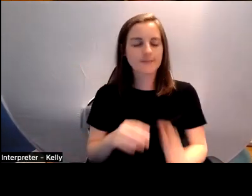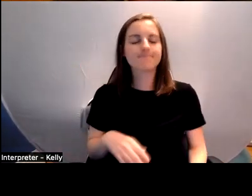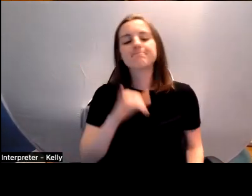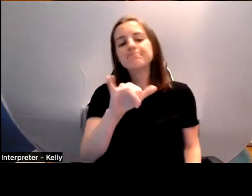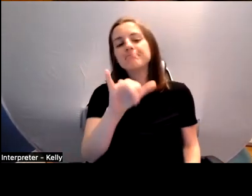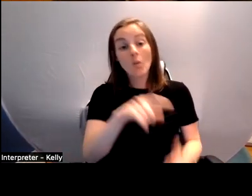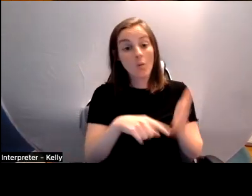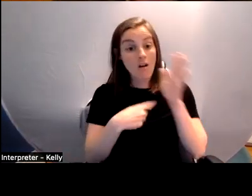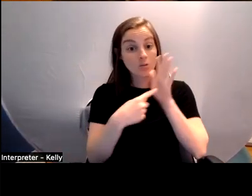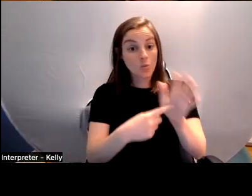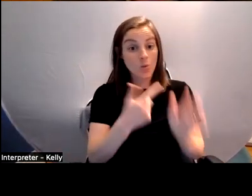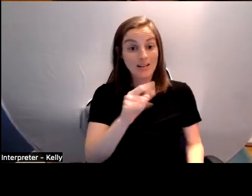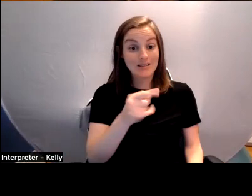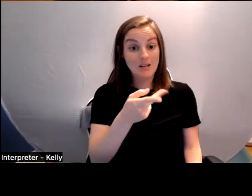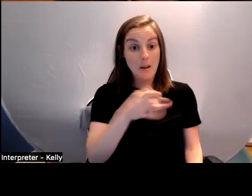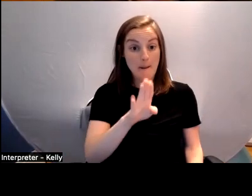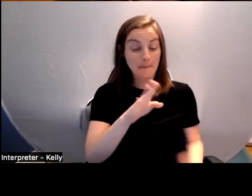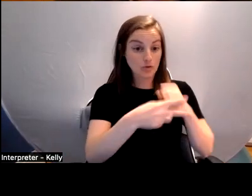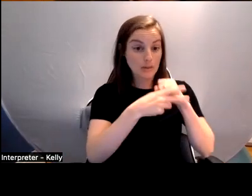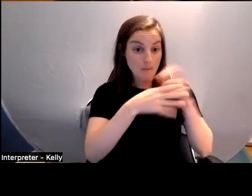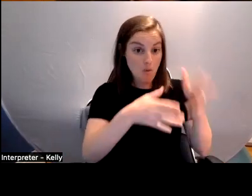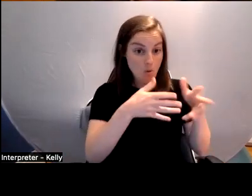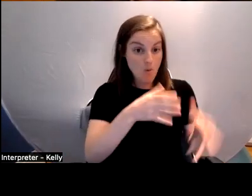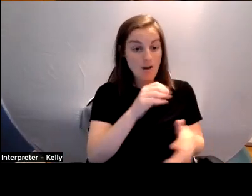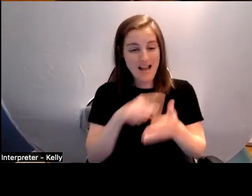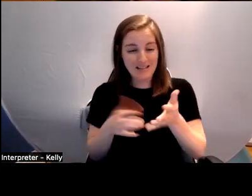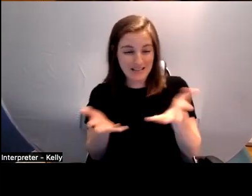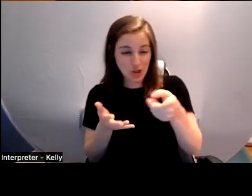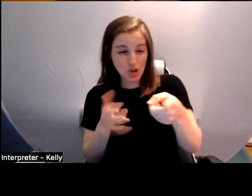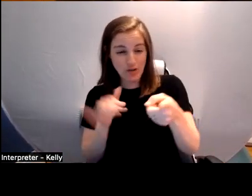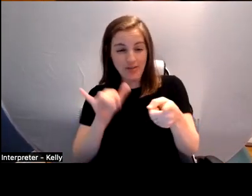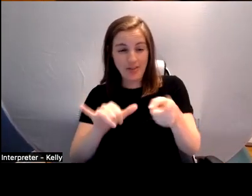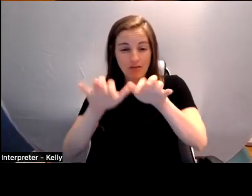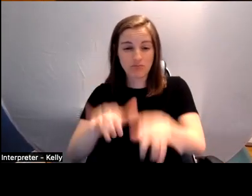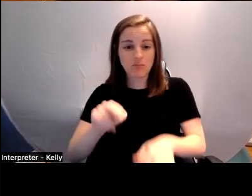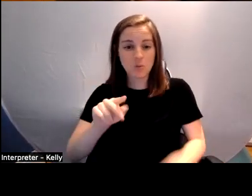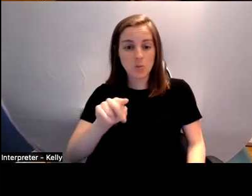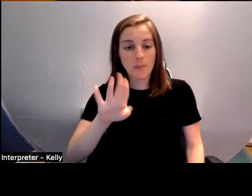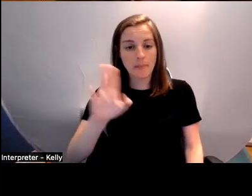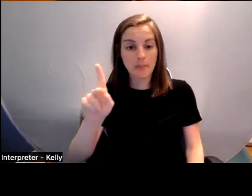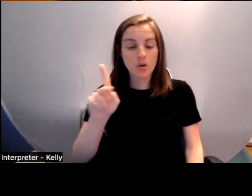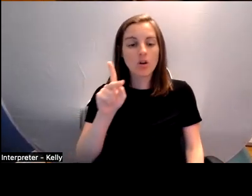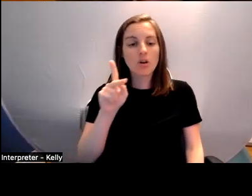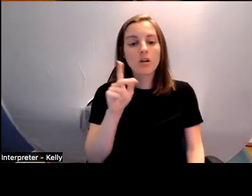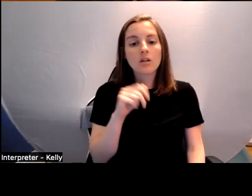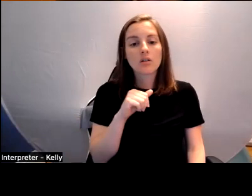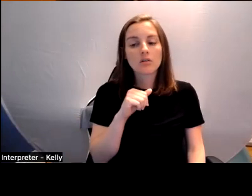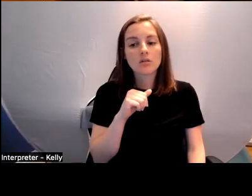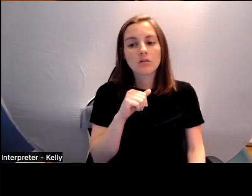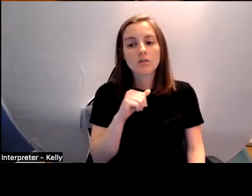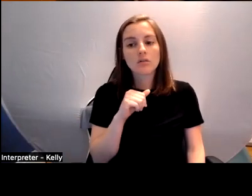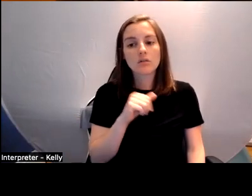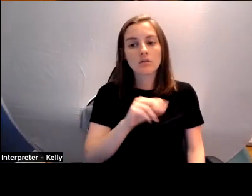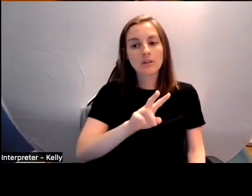GitHub repo and also in here in this notebook. The models, so V is